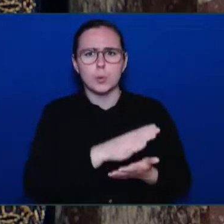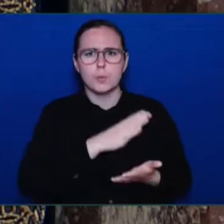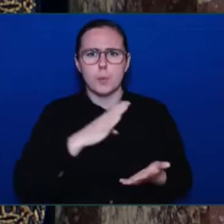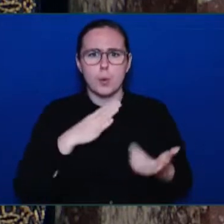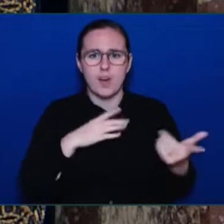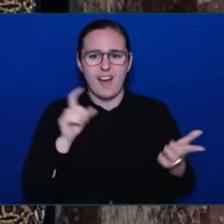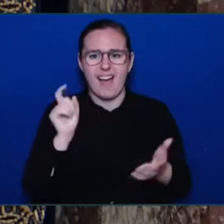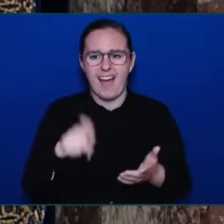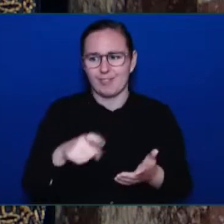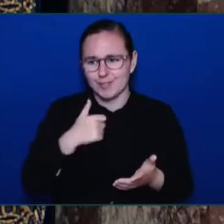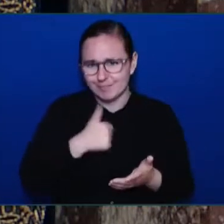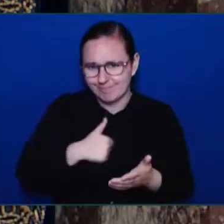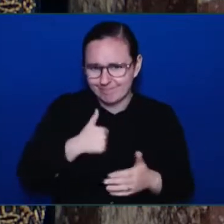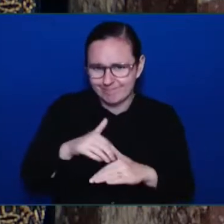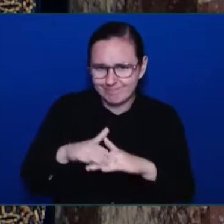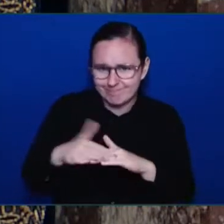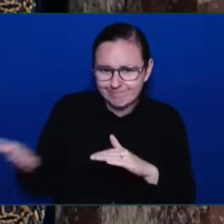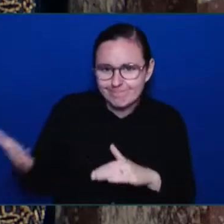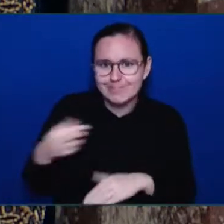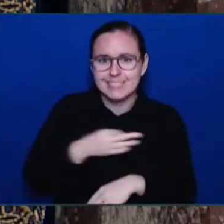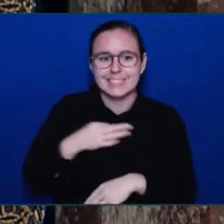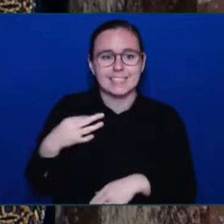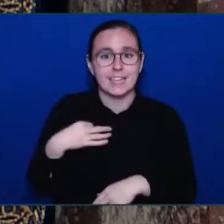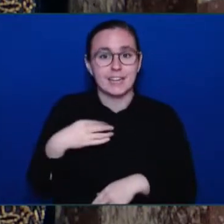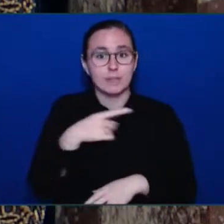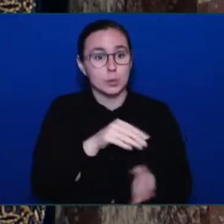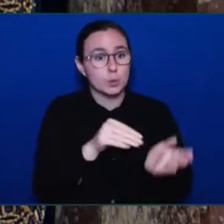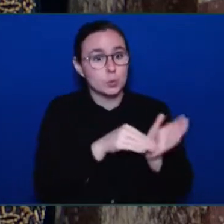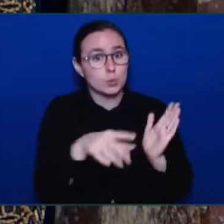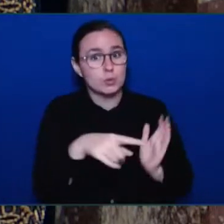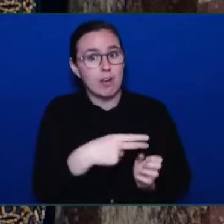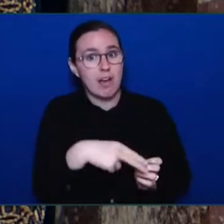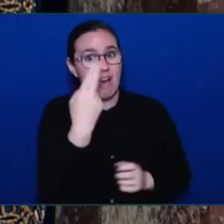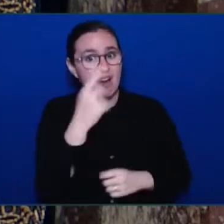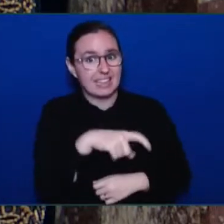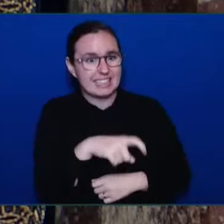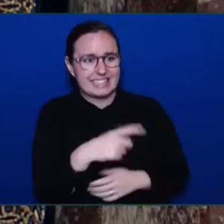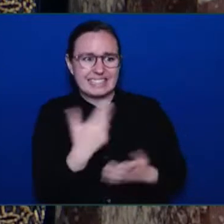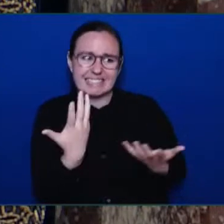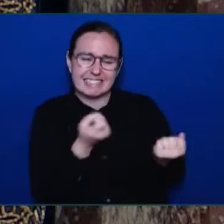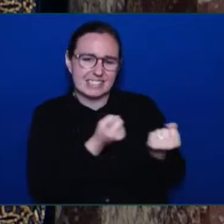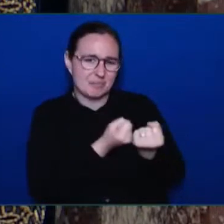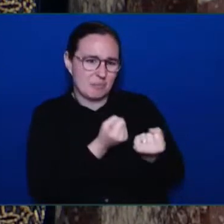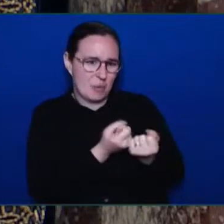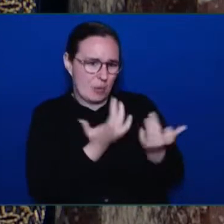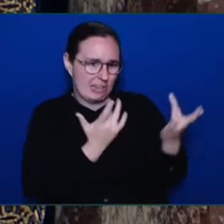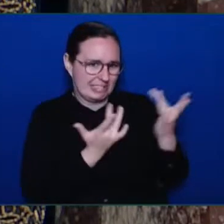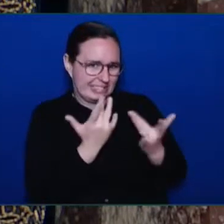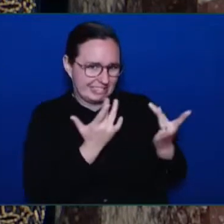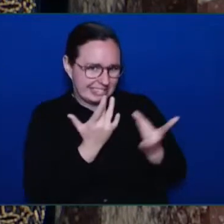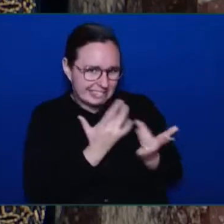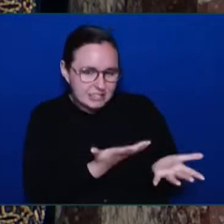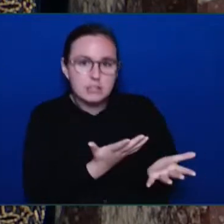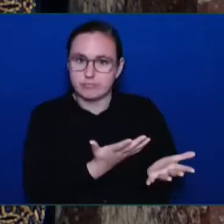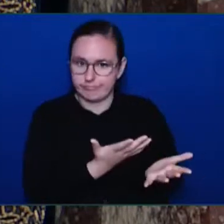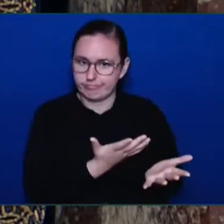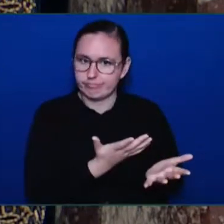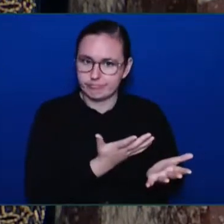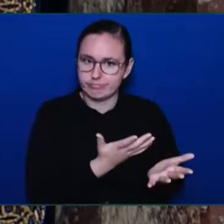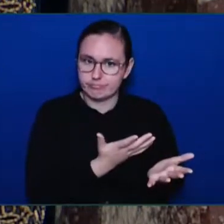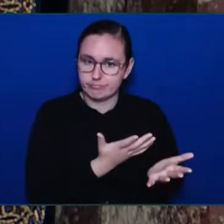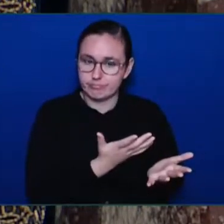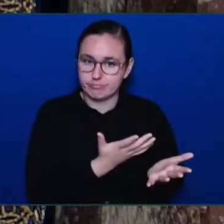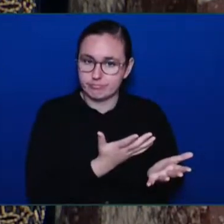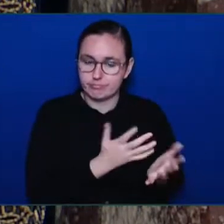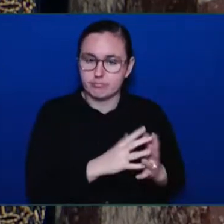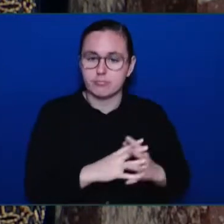needs, less arts. In districts where stable or declining enrollment exists, they simply